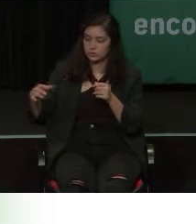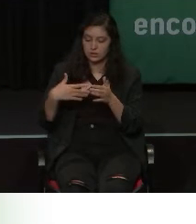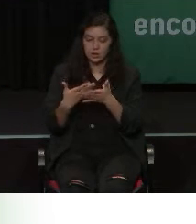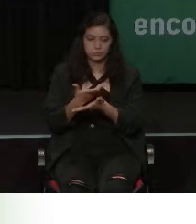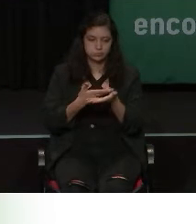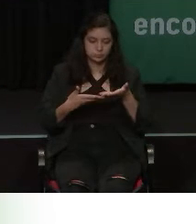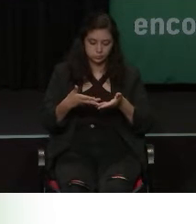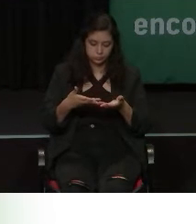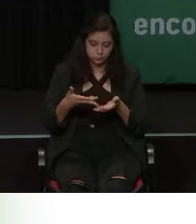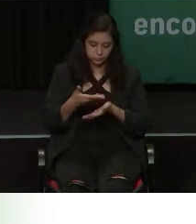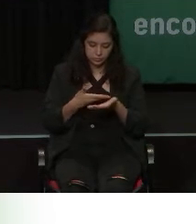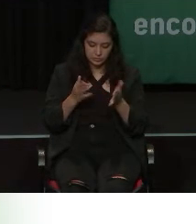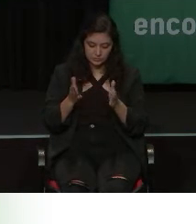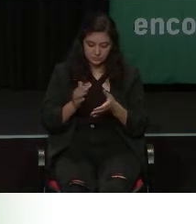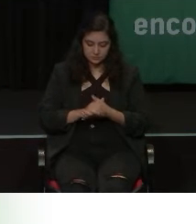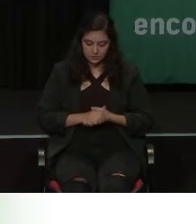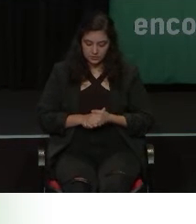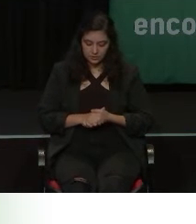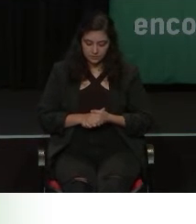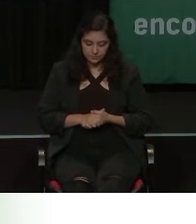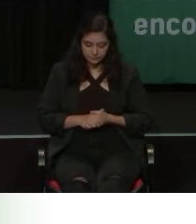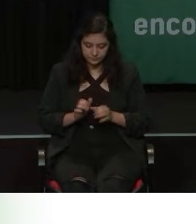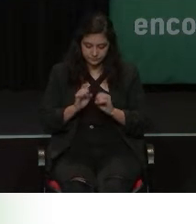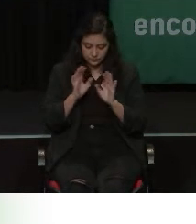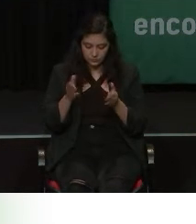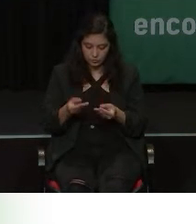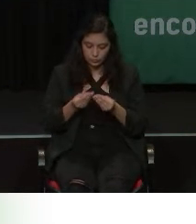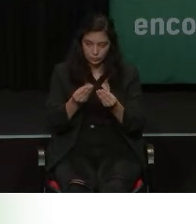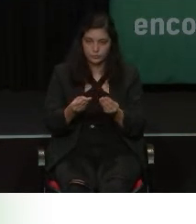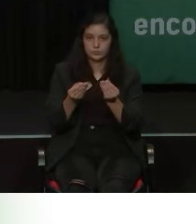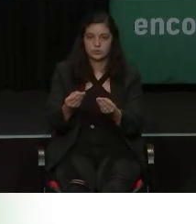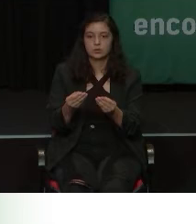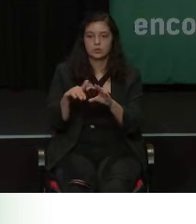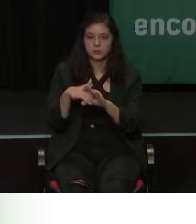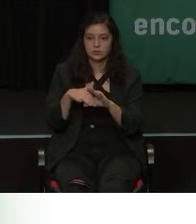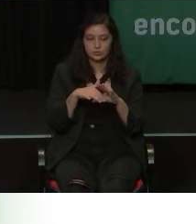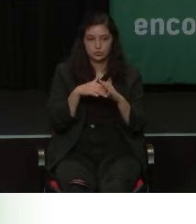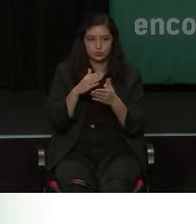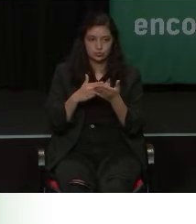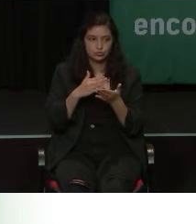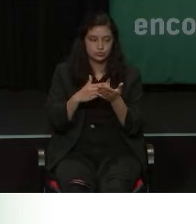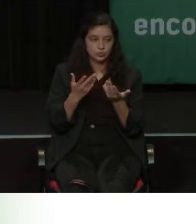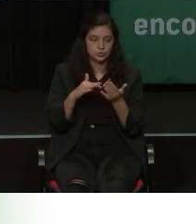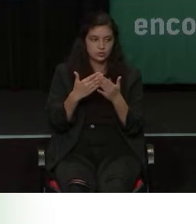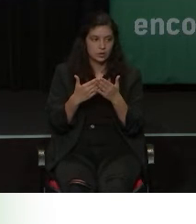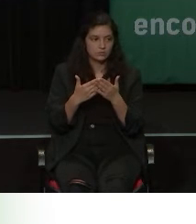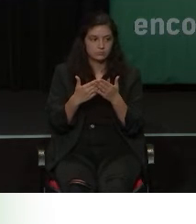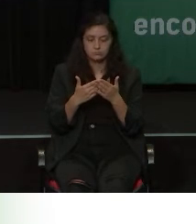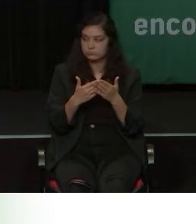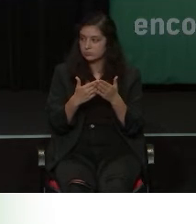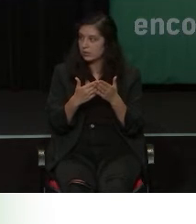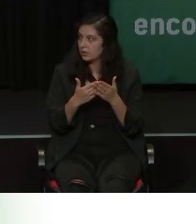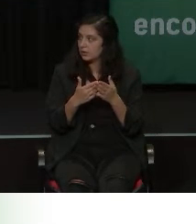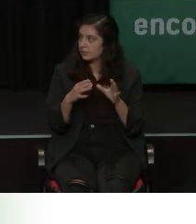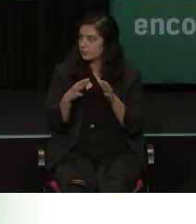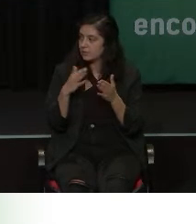cohort requires. Then of course all the donors, participants to the studies, and the nursing home staff